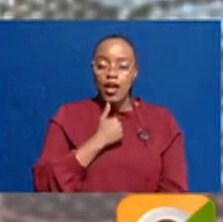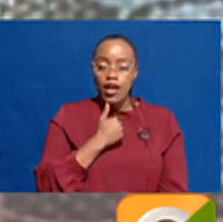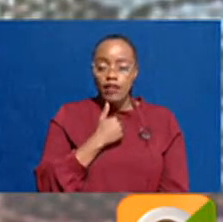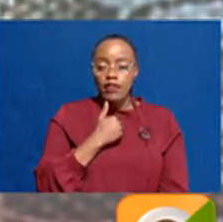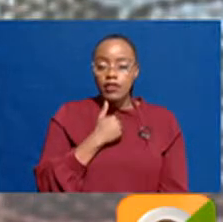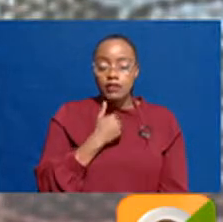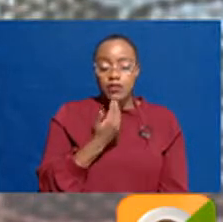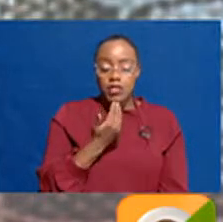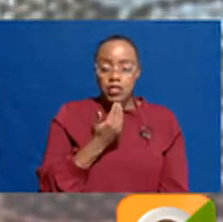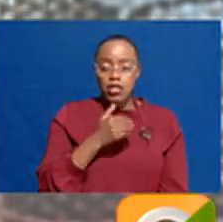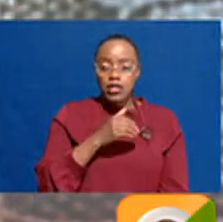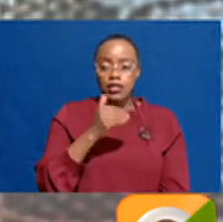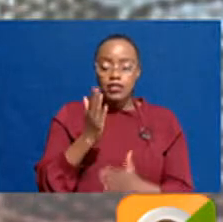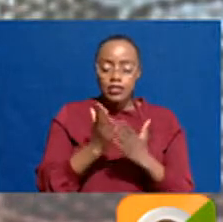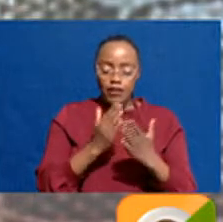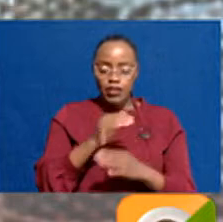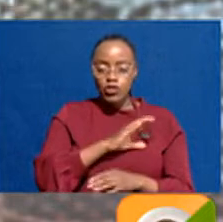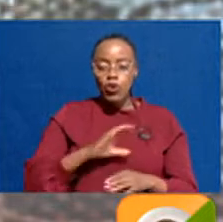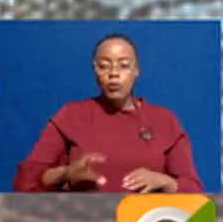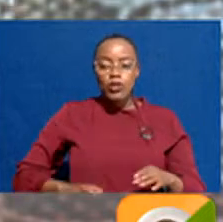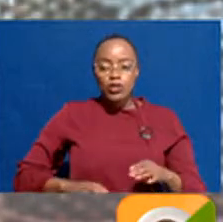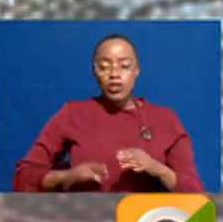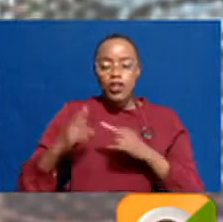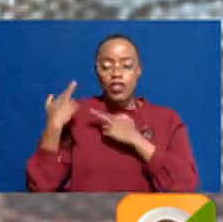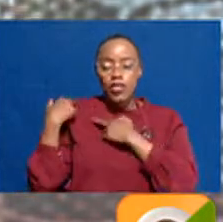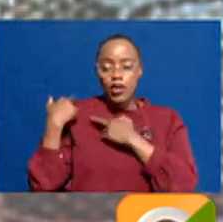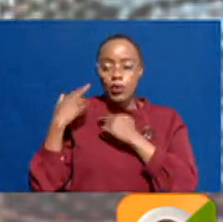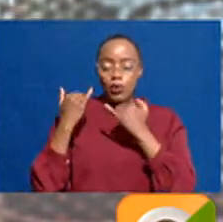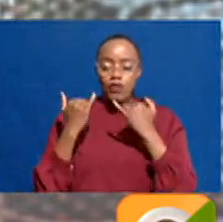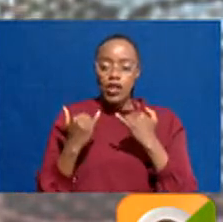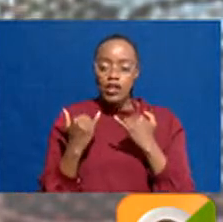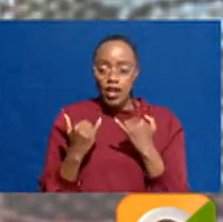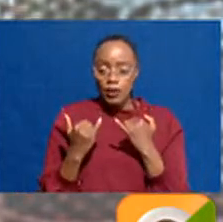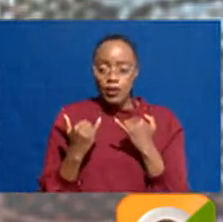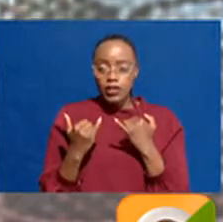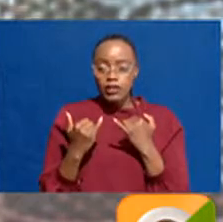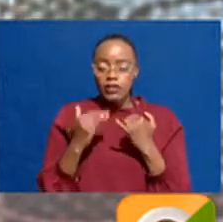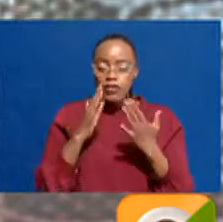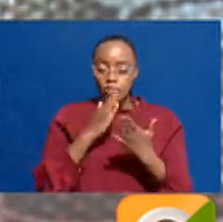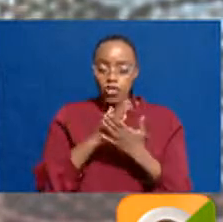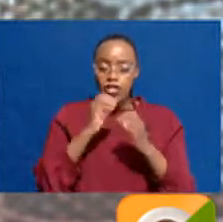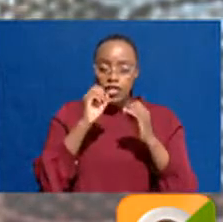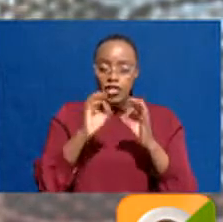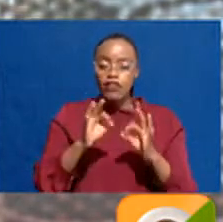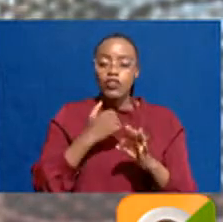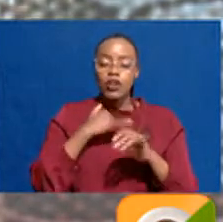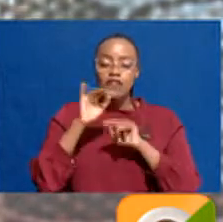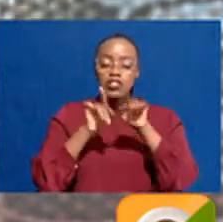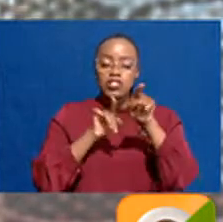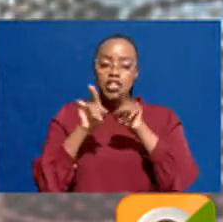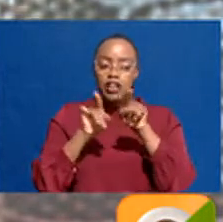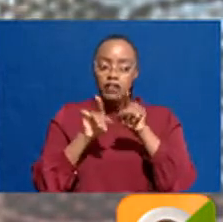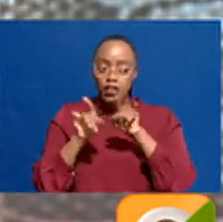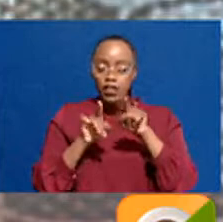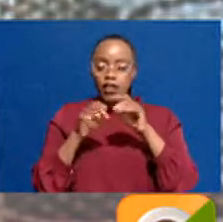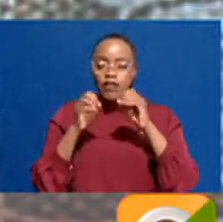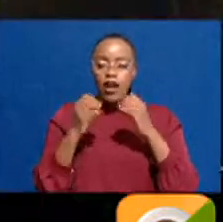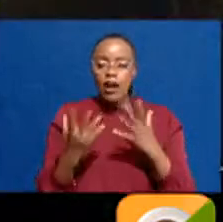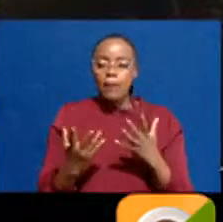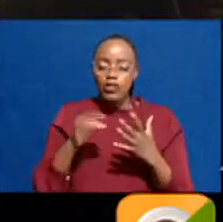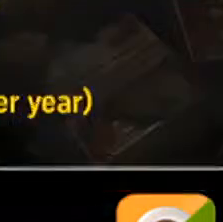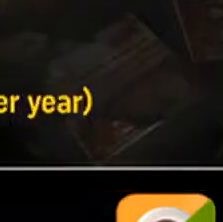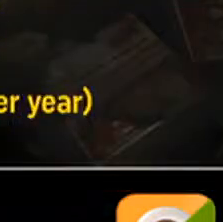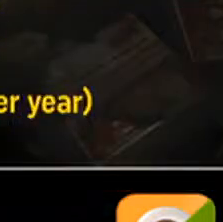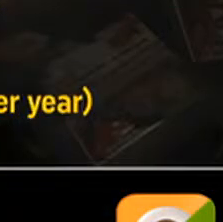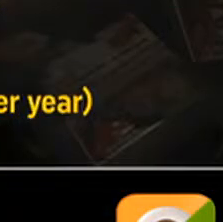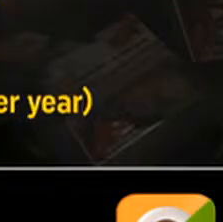Service Commission. Mm-hmm. So the role of now ascertaining whether you actually traveled, how much you should be